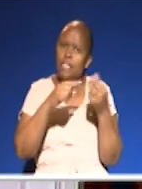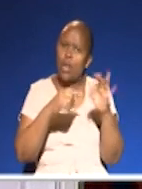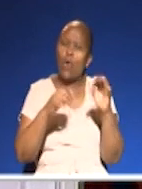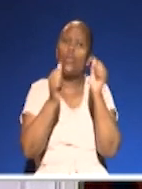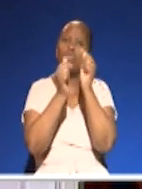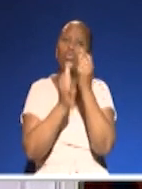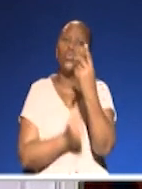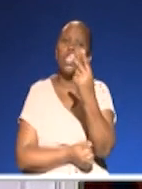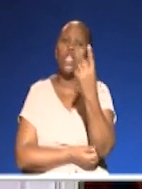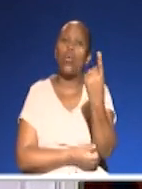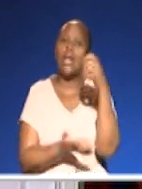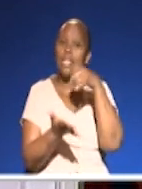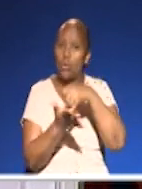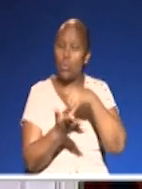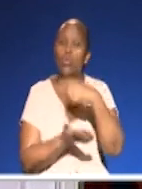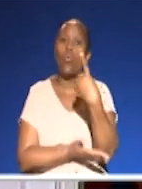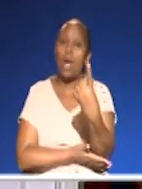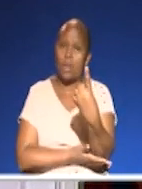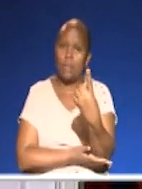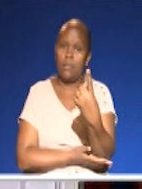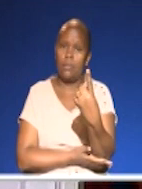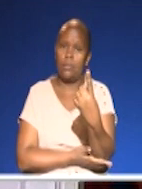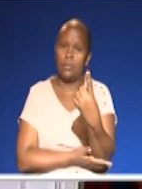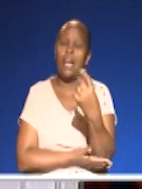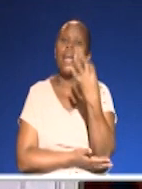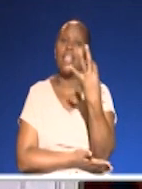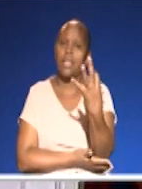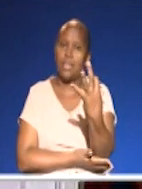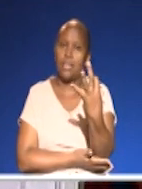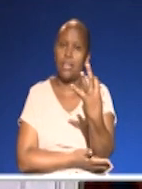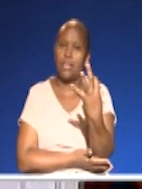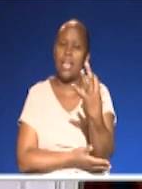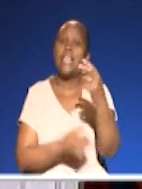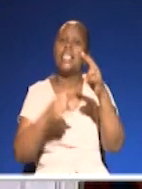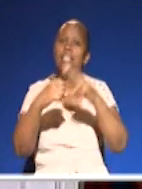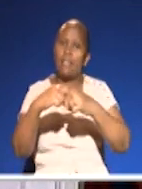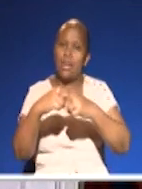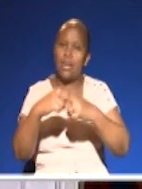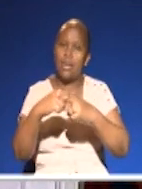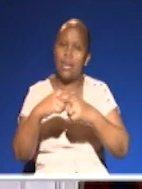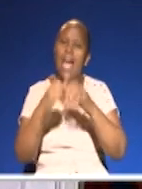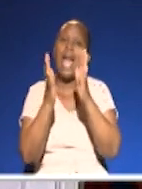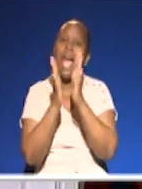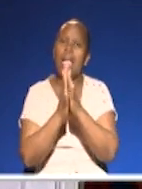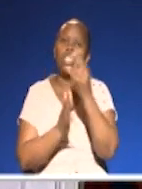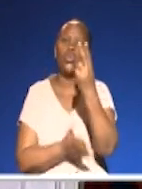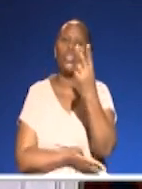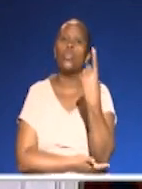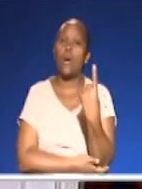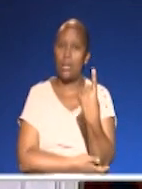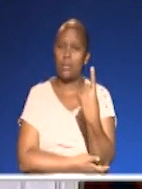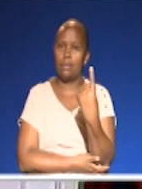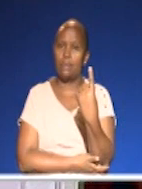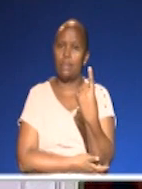21 include 1, 3, 7, and 21.